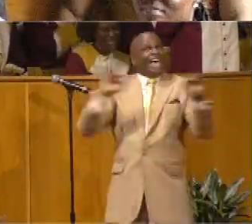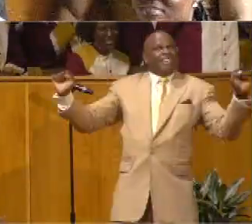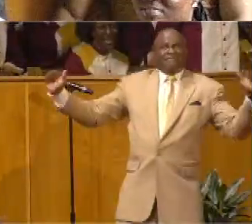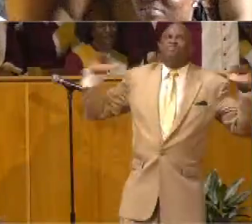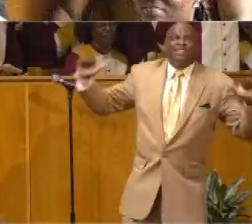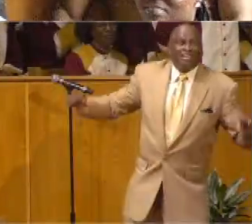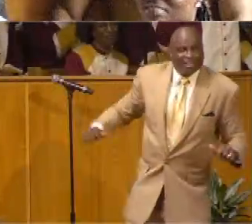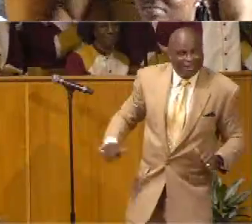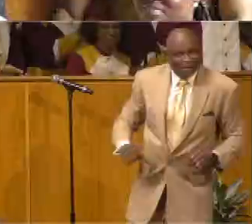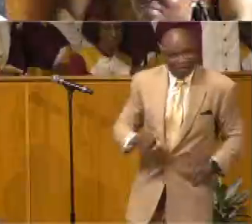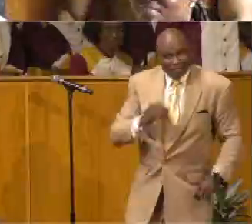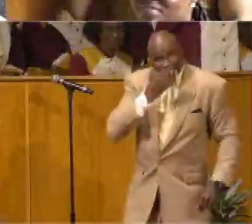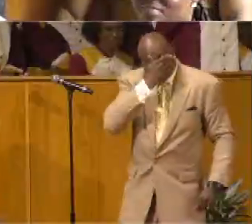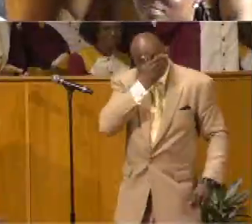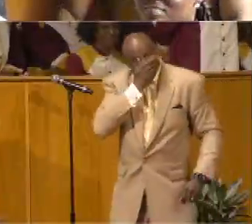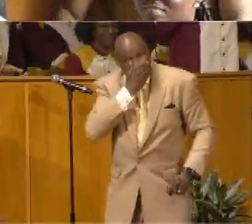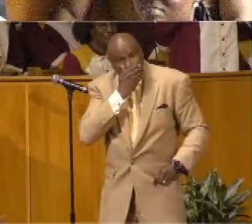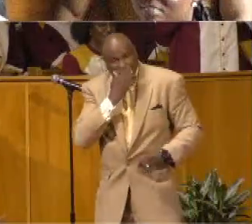me.